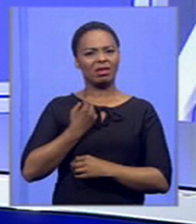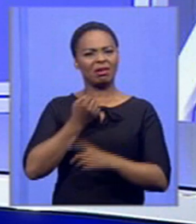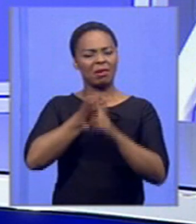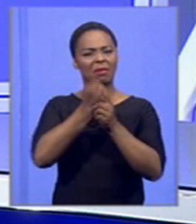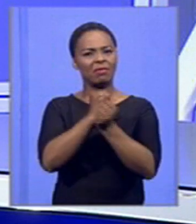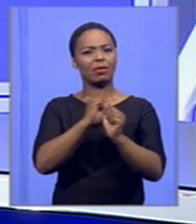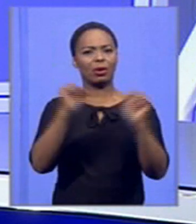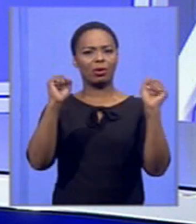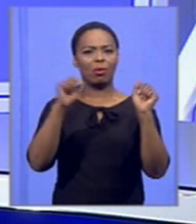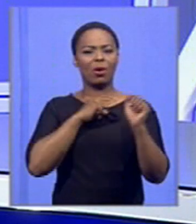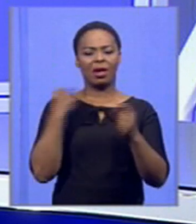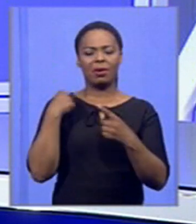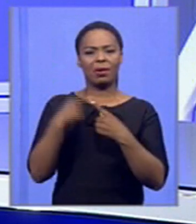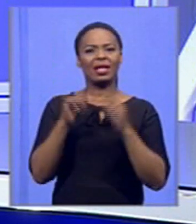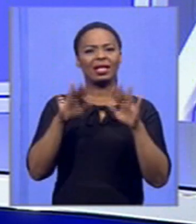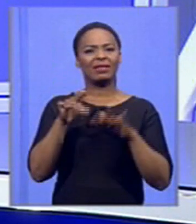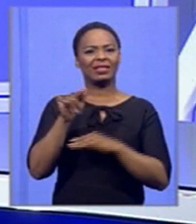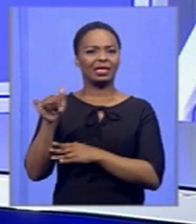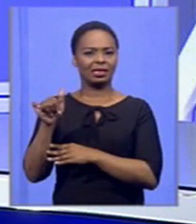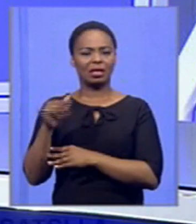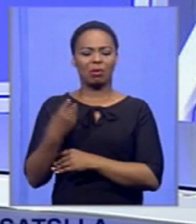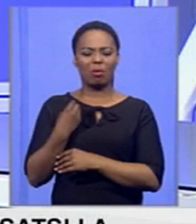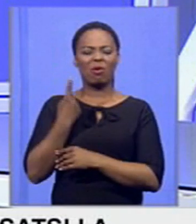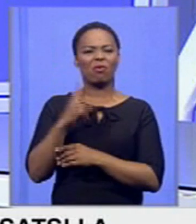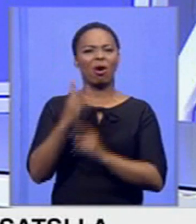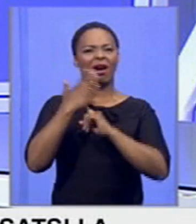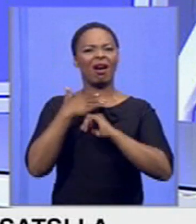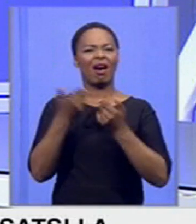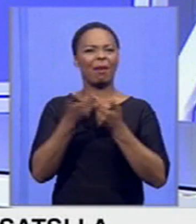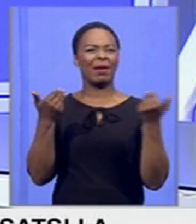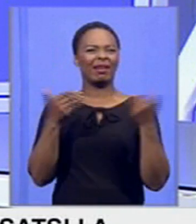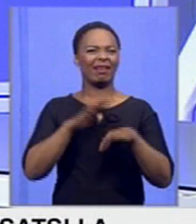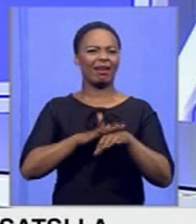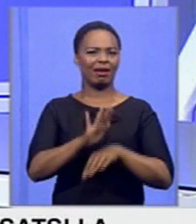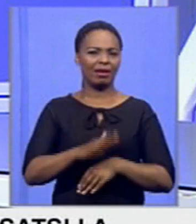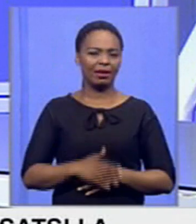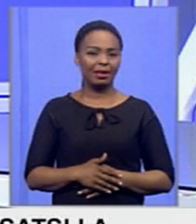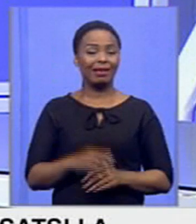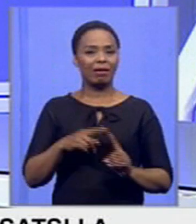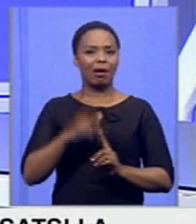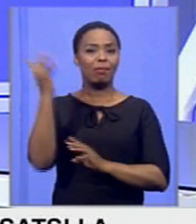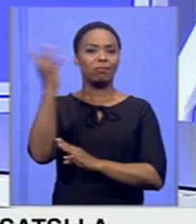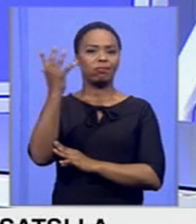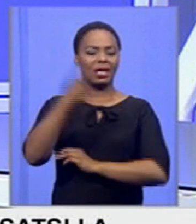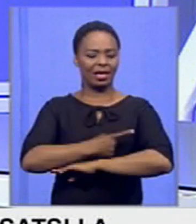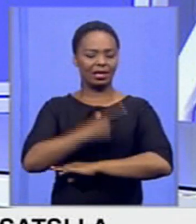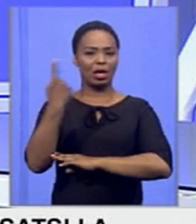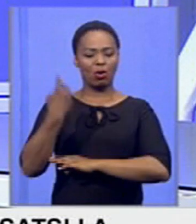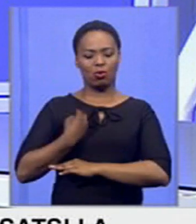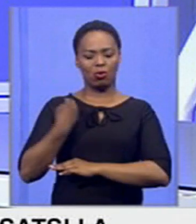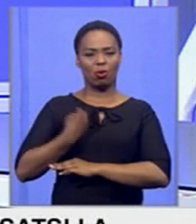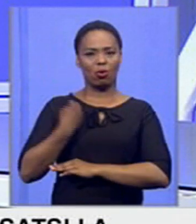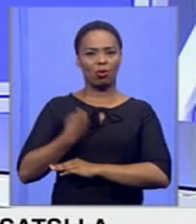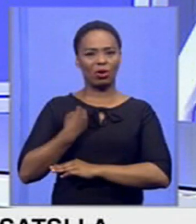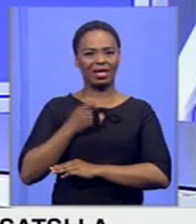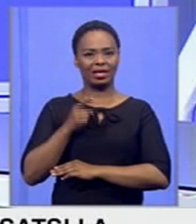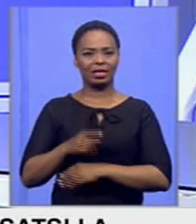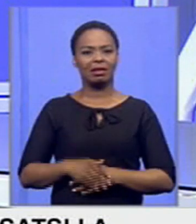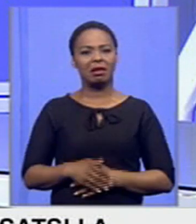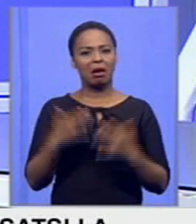ba 1976 ba ile ba lwantsha mmuso wa kgatello. Mashatile o tshitlile puo ya sehloho ya letsatsi la naha la batjha ka tshebediso